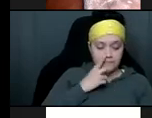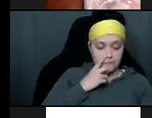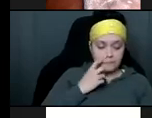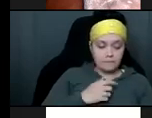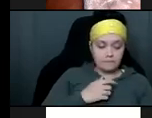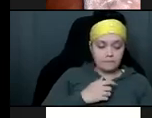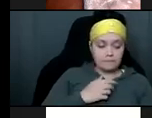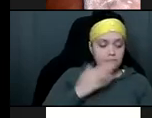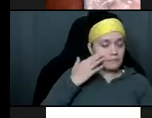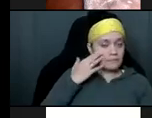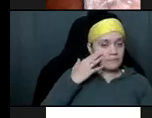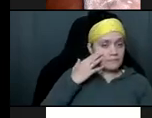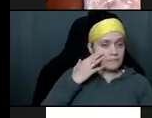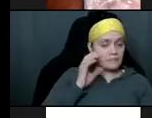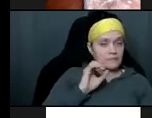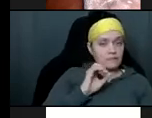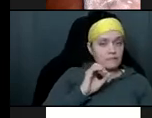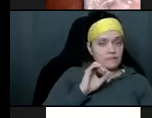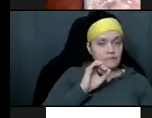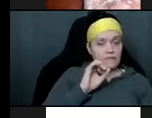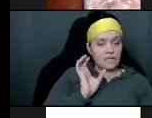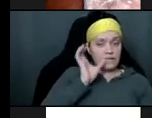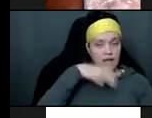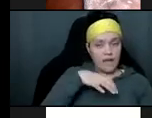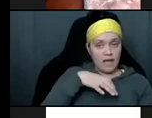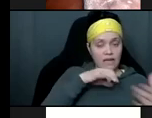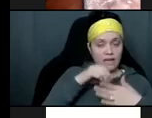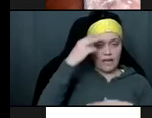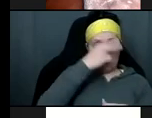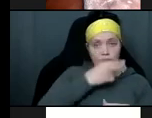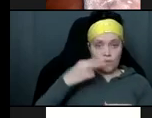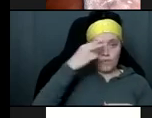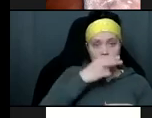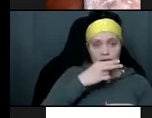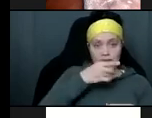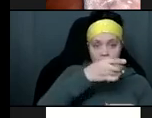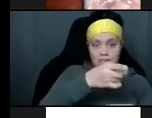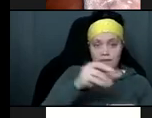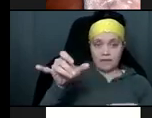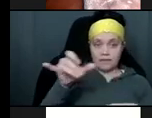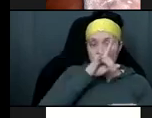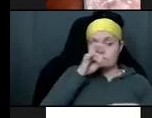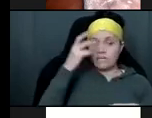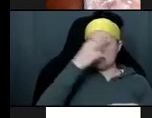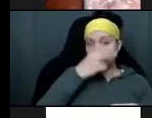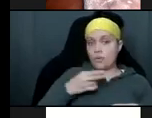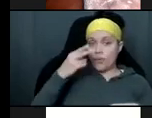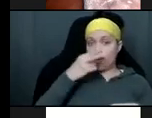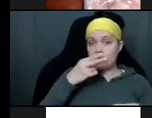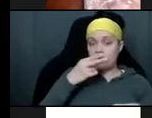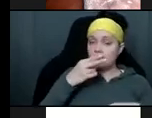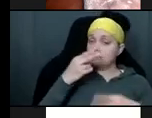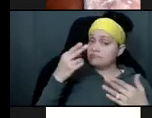And note, odd. It is odd that Hawaii is in here because Hawaii, on the one